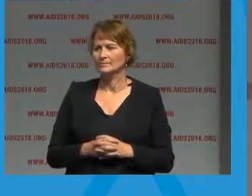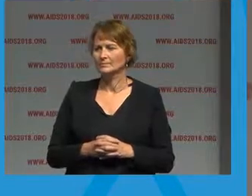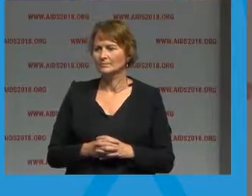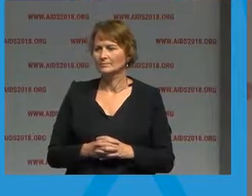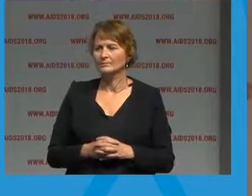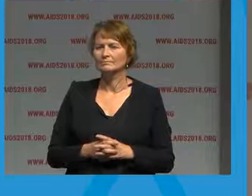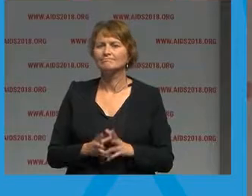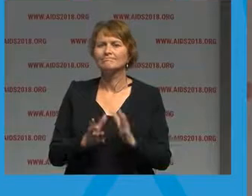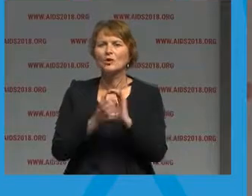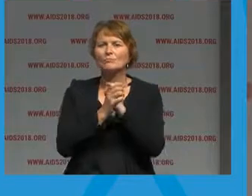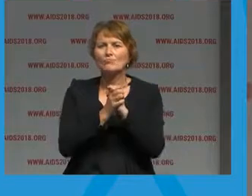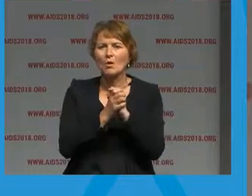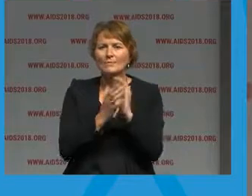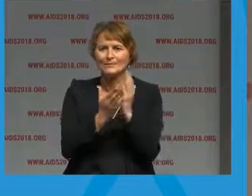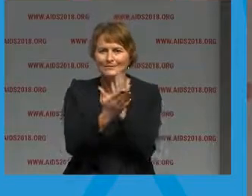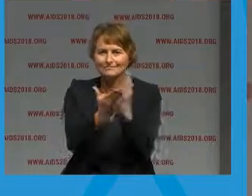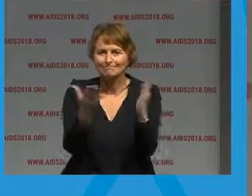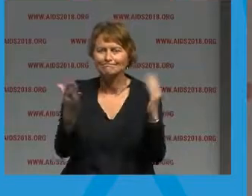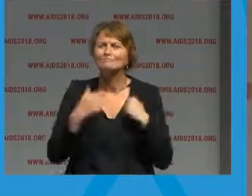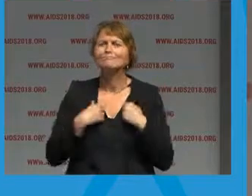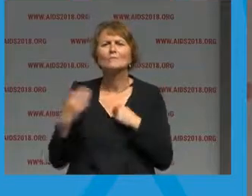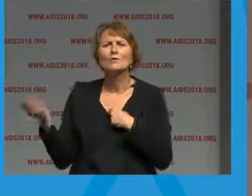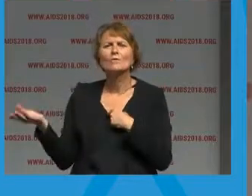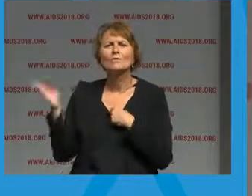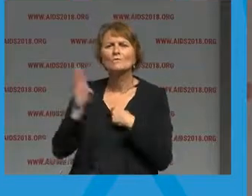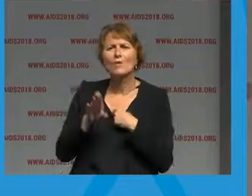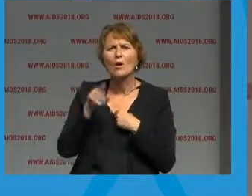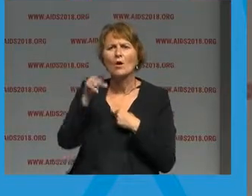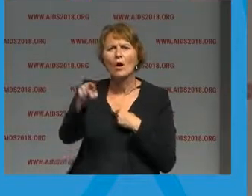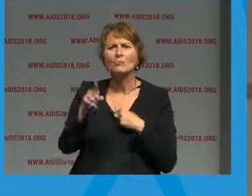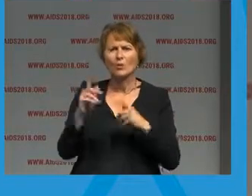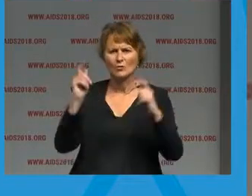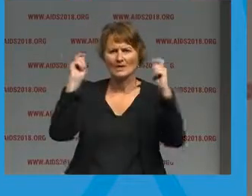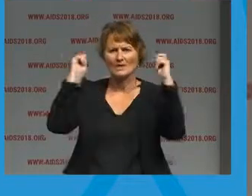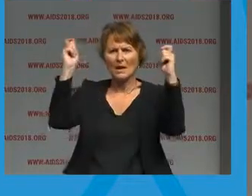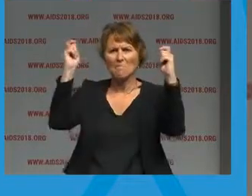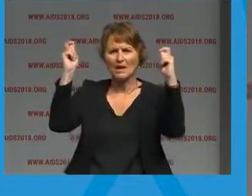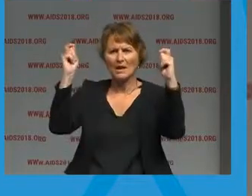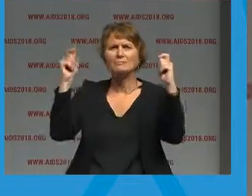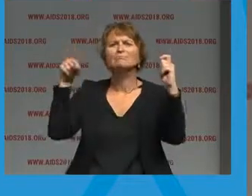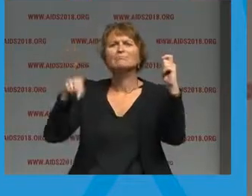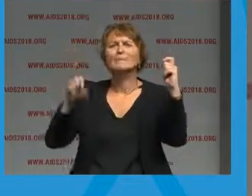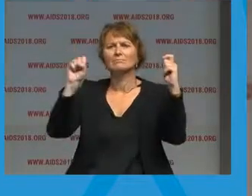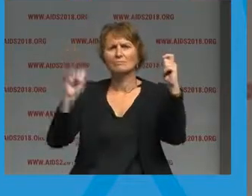Comrades, I come from Treatment Action Campaign, South Africa.